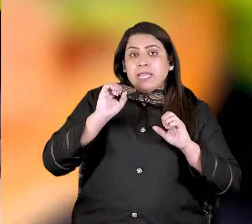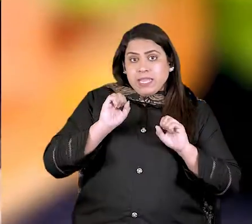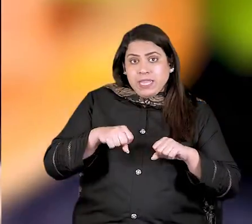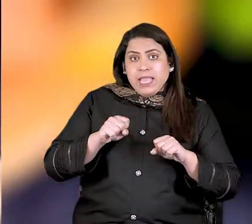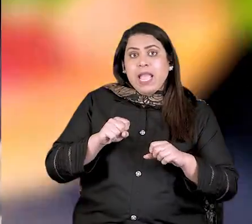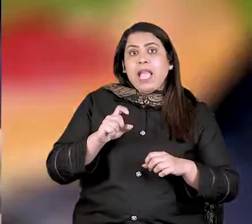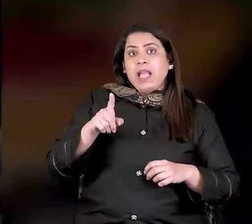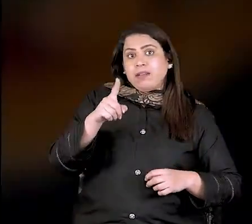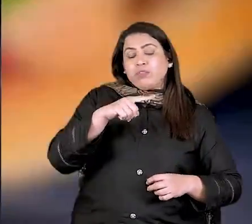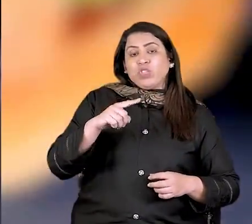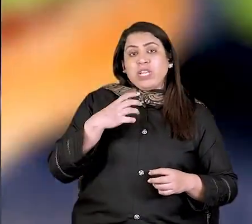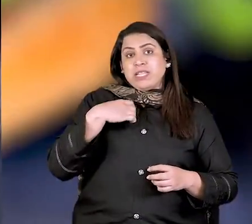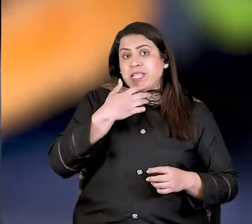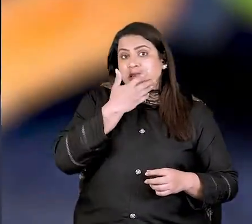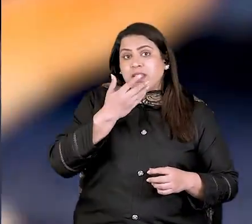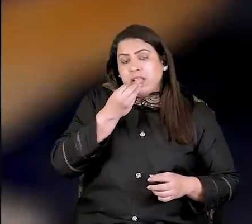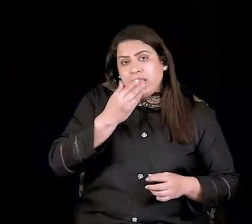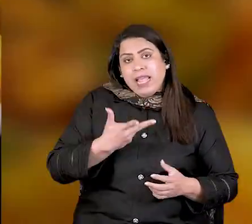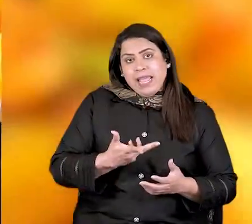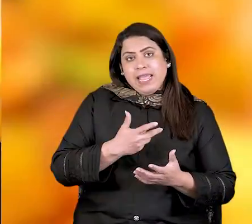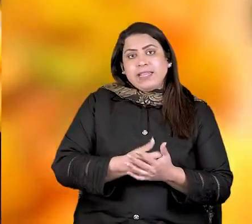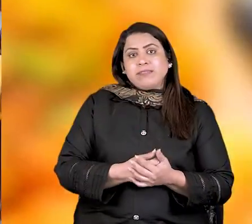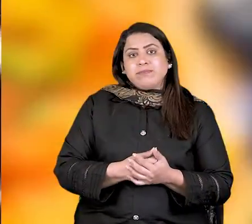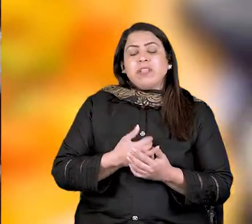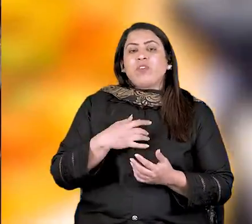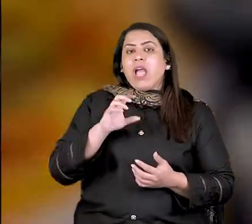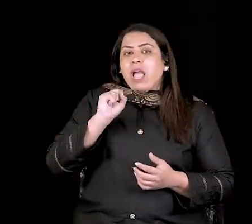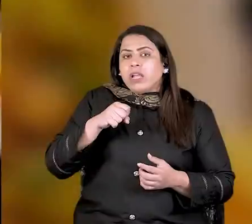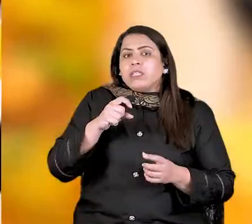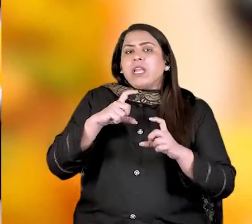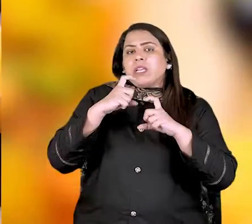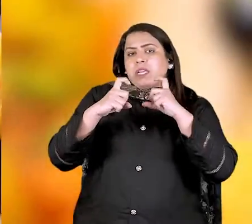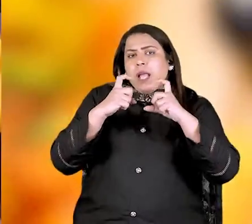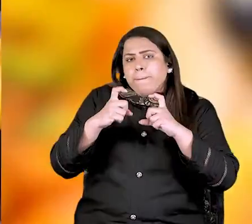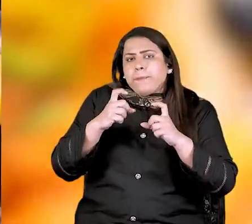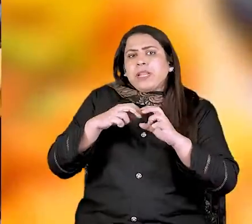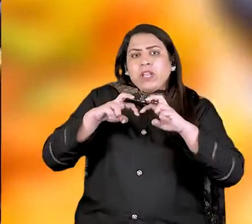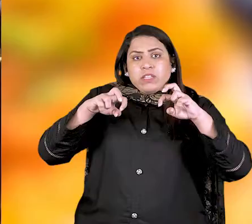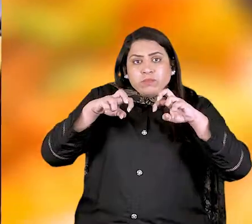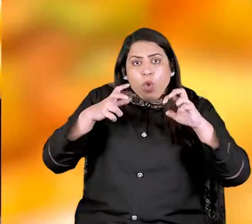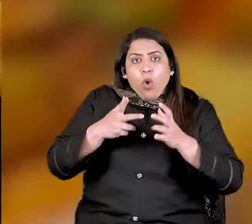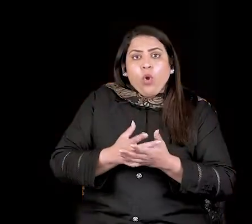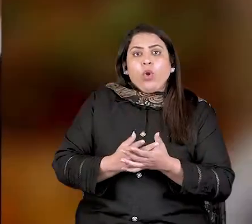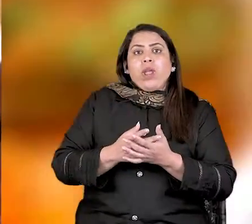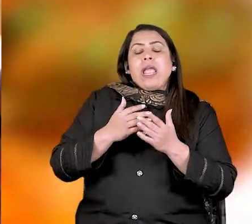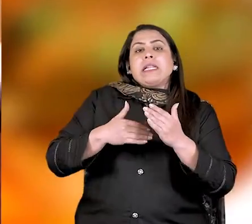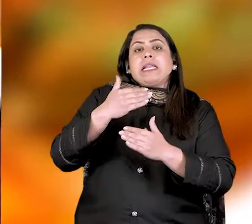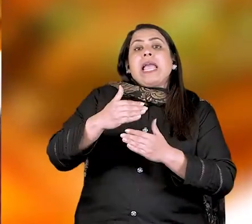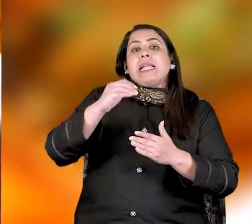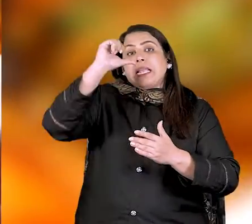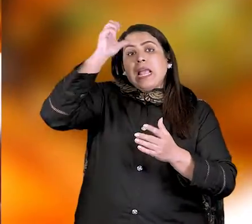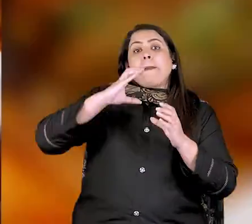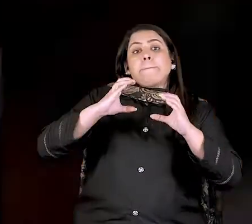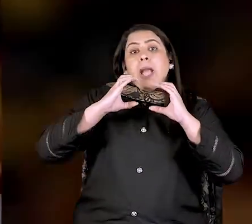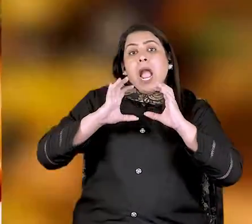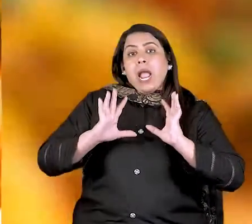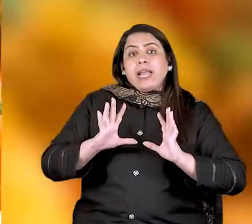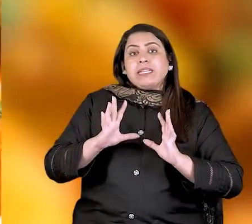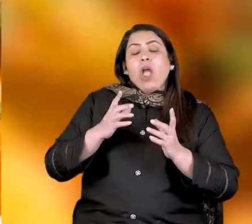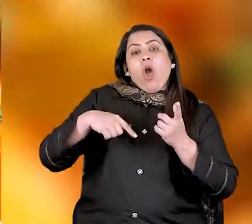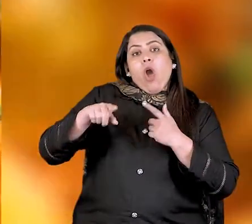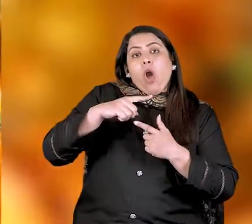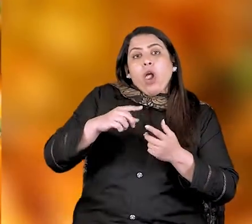times a week or once a day even. So for us it was something to put something next door. And we said, we've never done